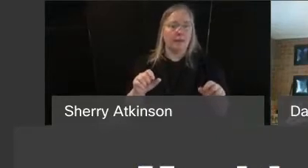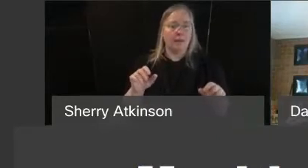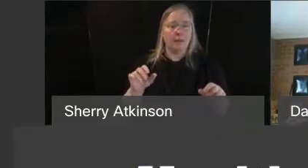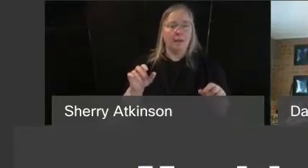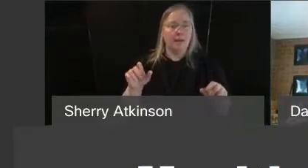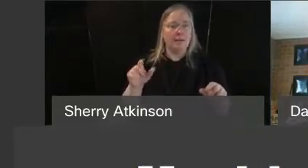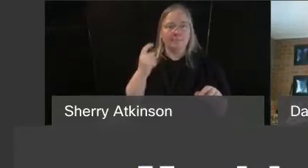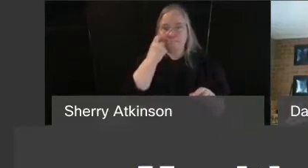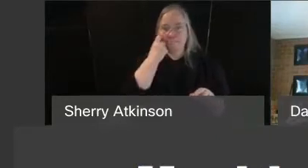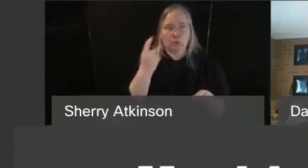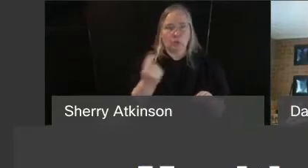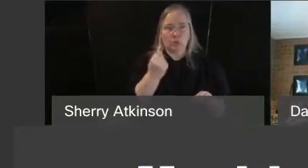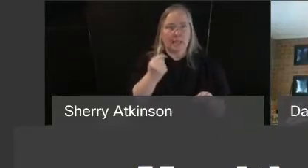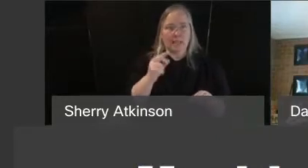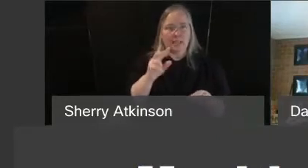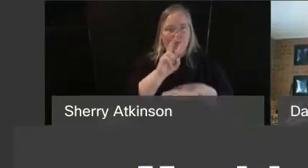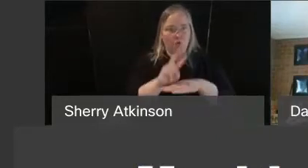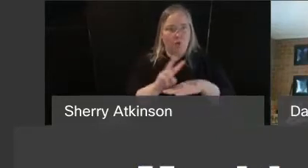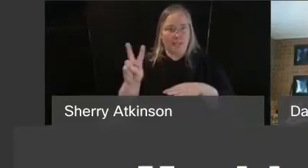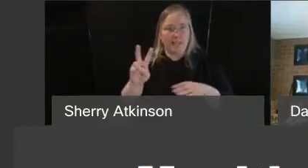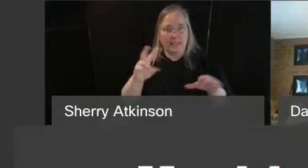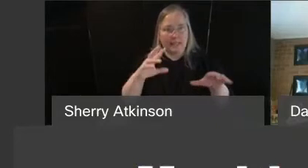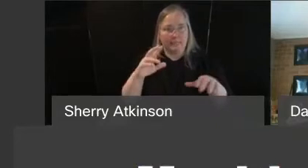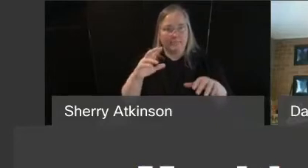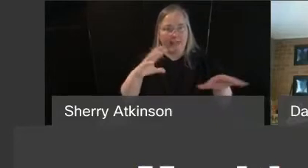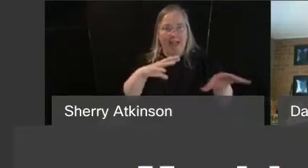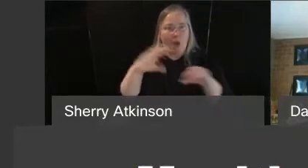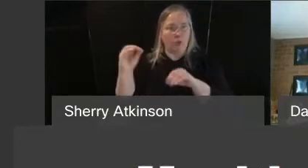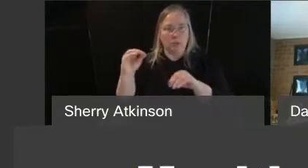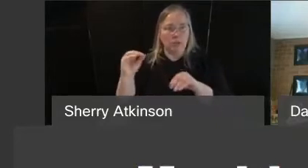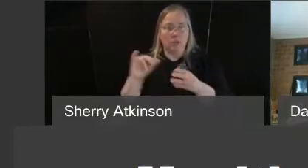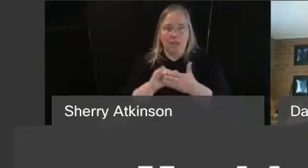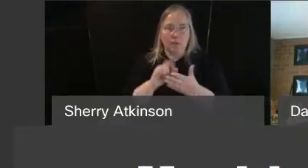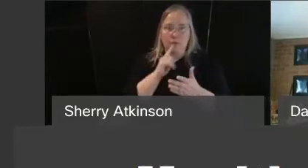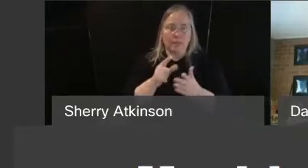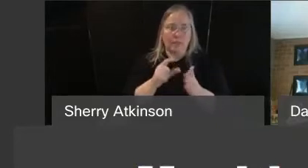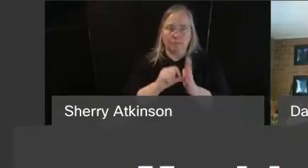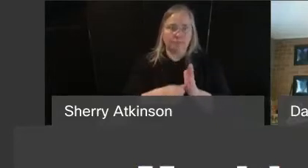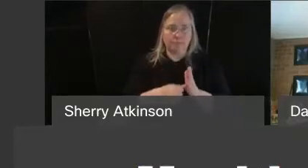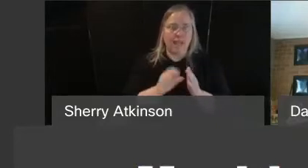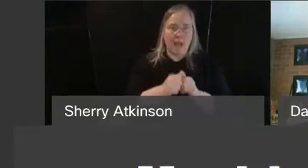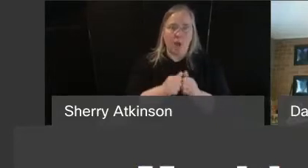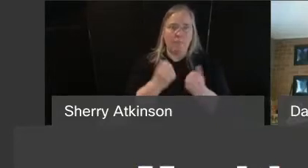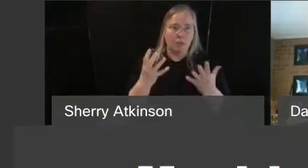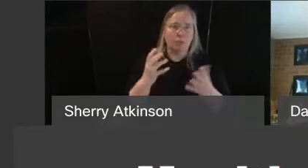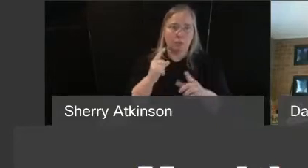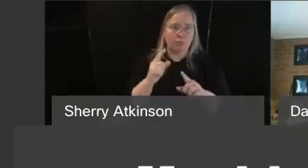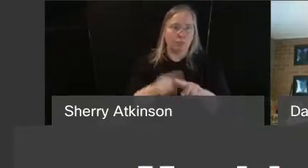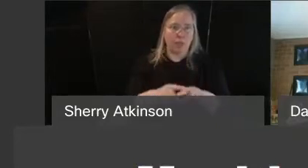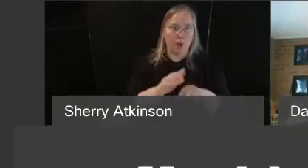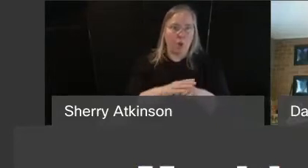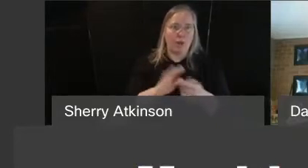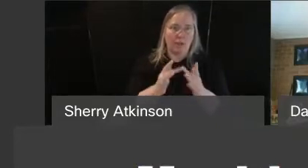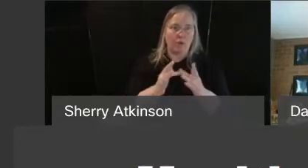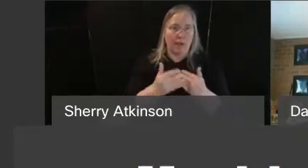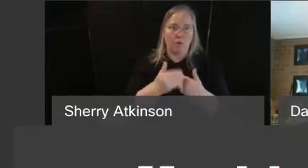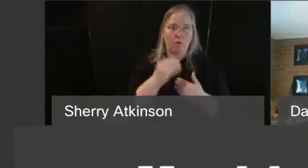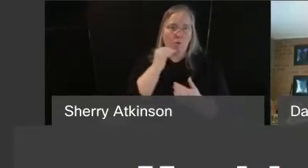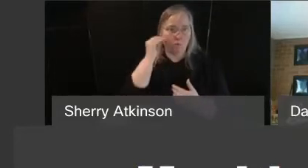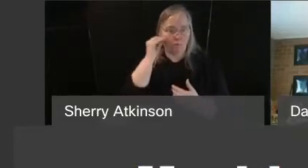outage, really sort of impacted how reliant we are on internet, especially internet at home. And as a